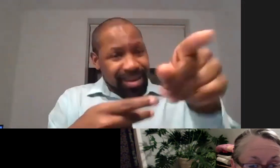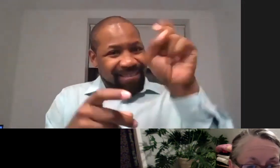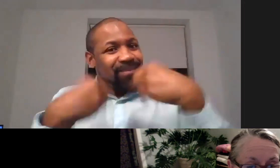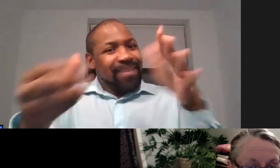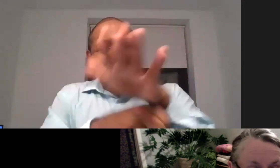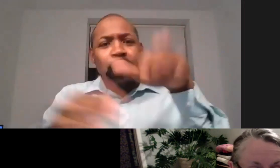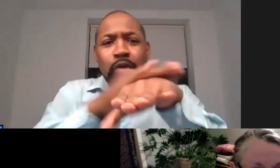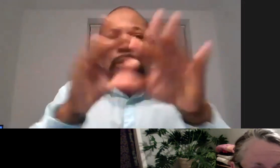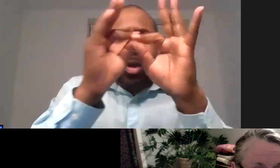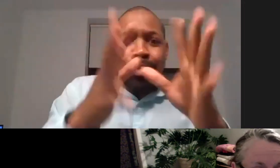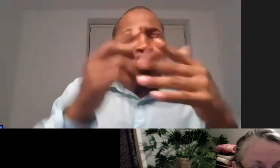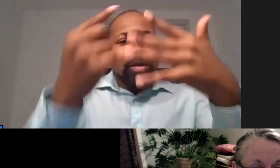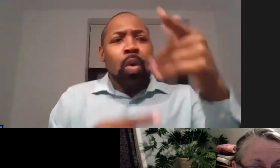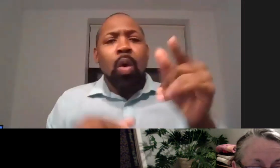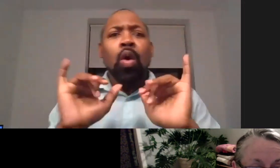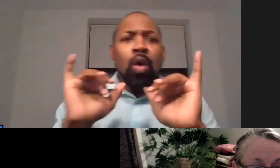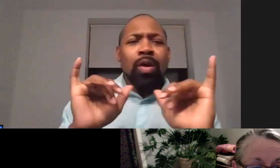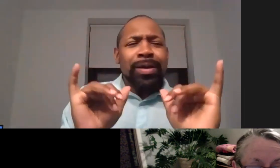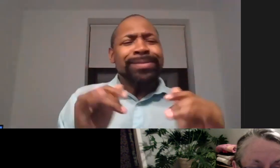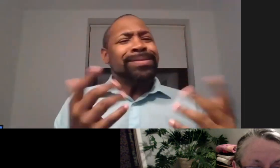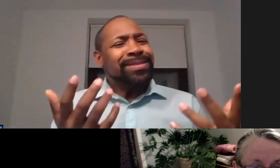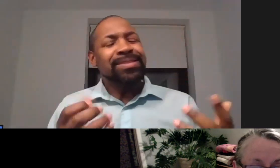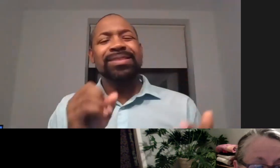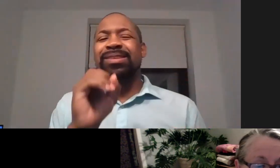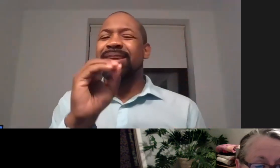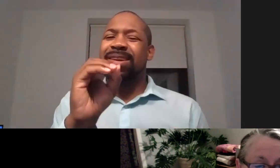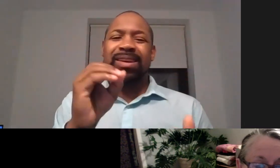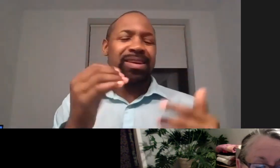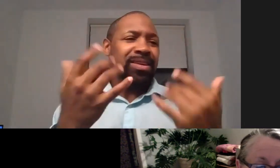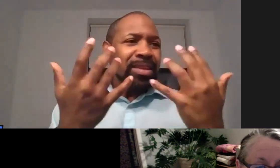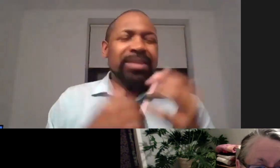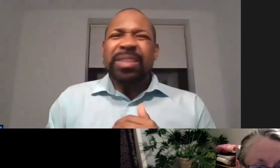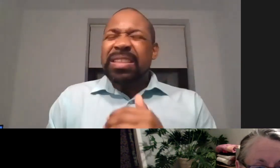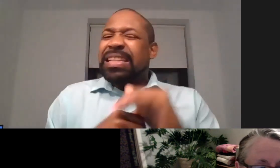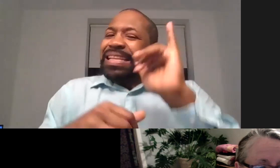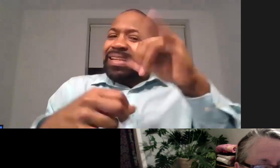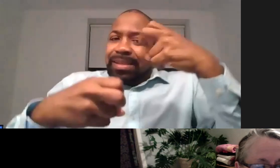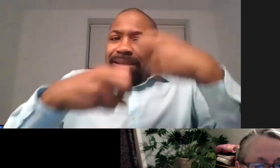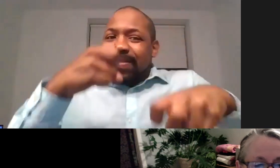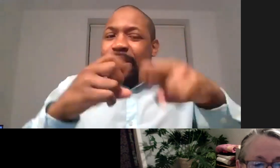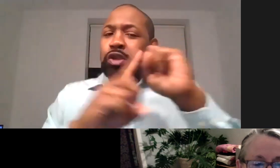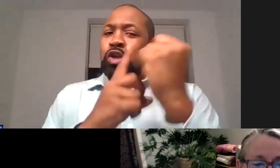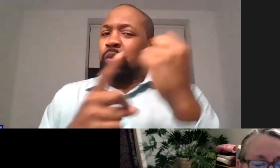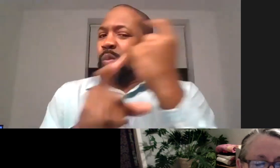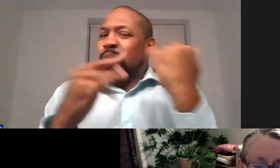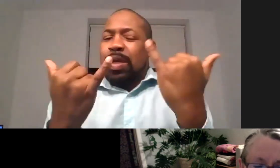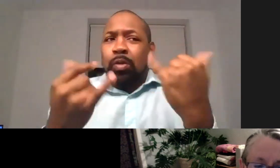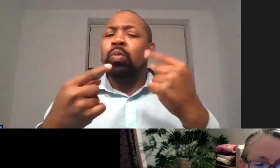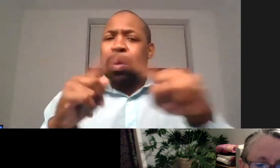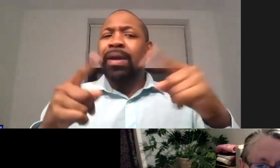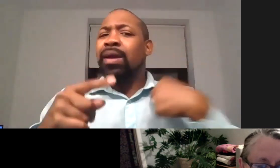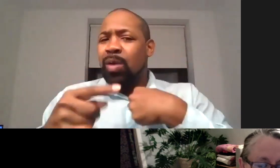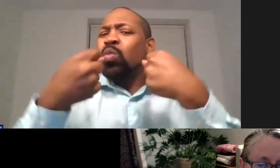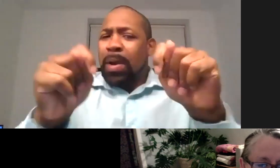to make workshops accessible. So access to interpreters for these things is critical, but it's tough